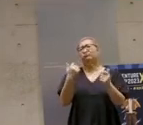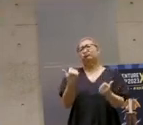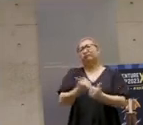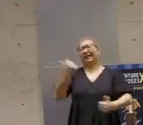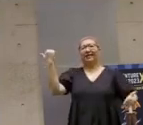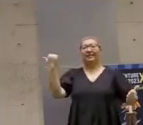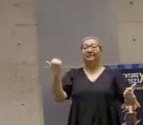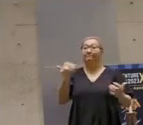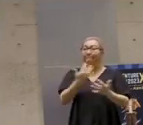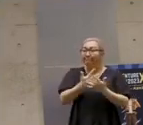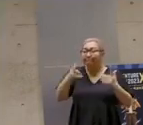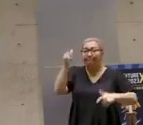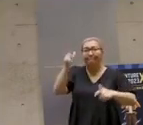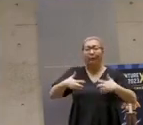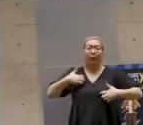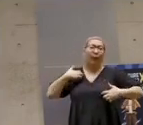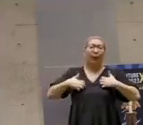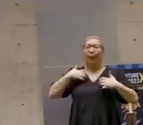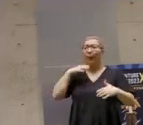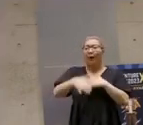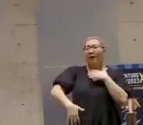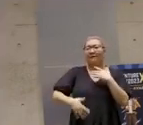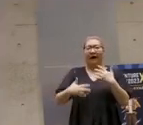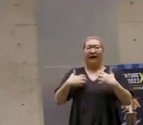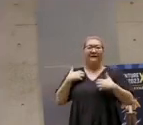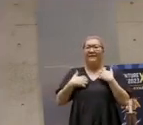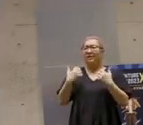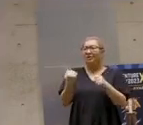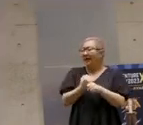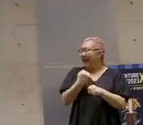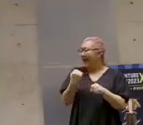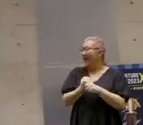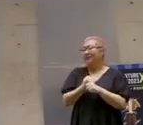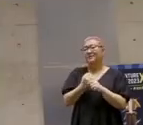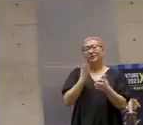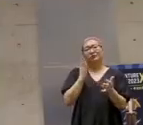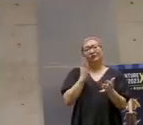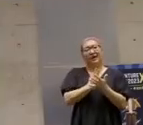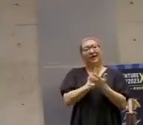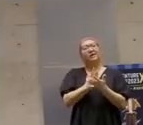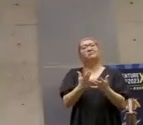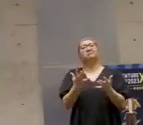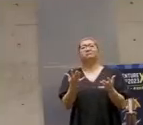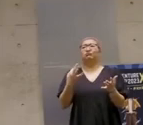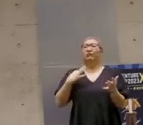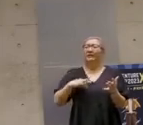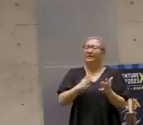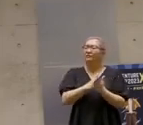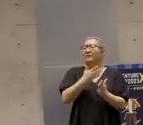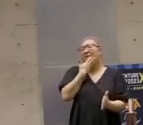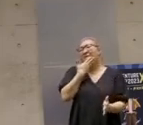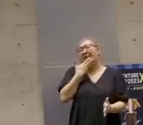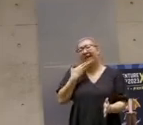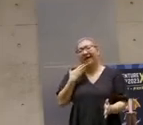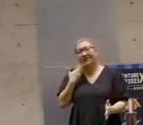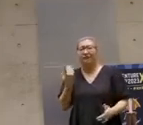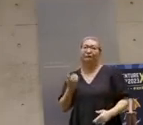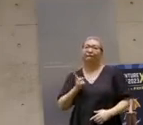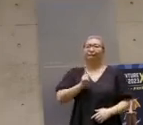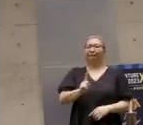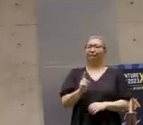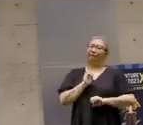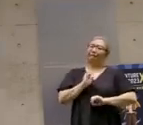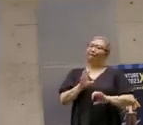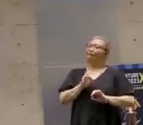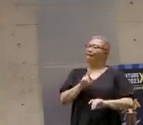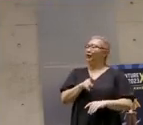love adventure games and interactive narrative all together. And so it's a real privilege and a pleasure to be able to talk to you. I